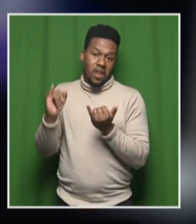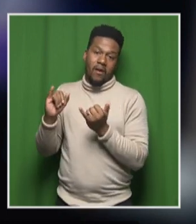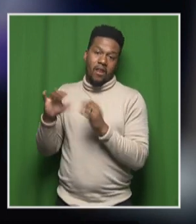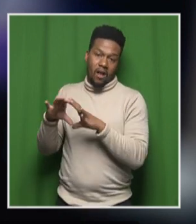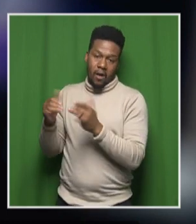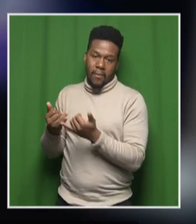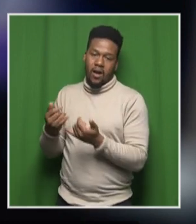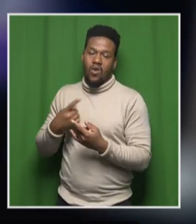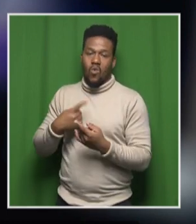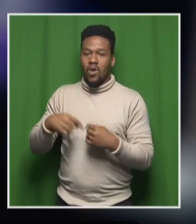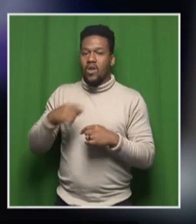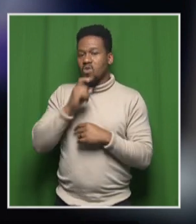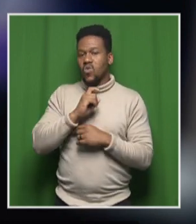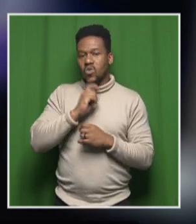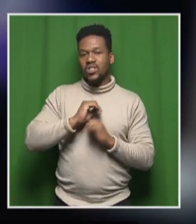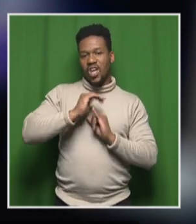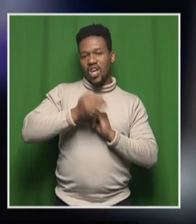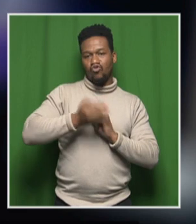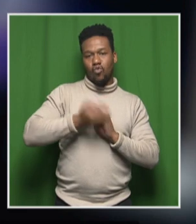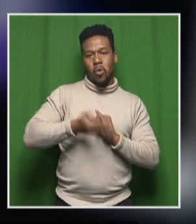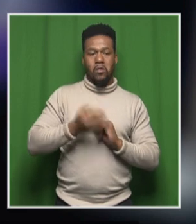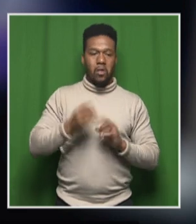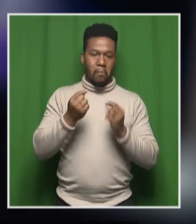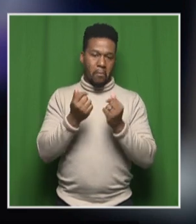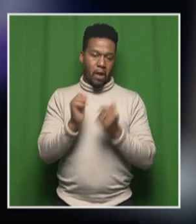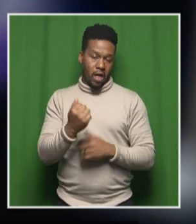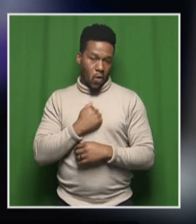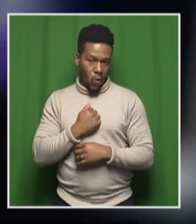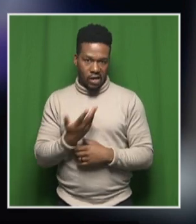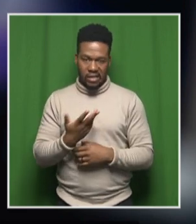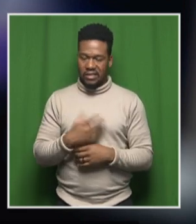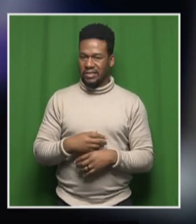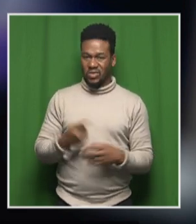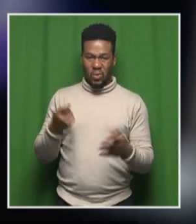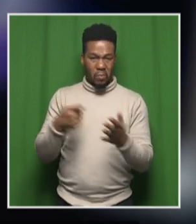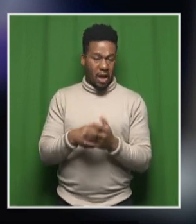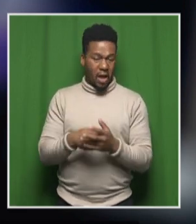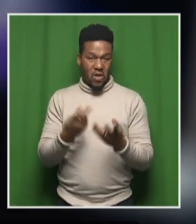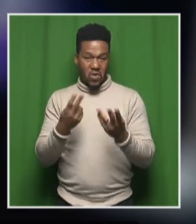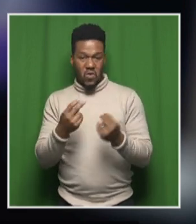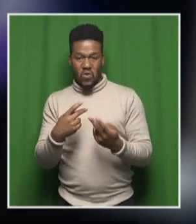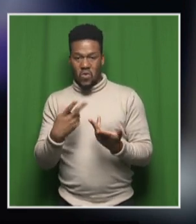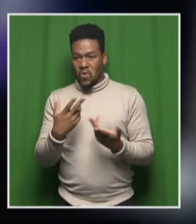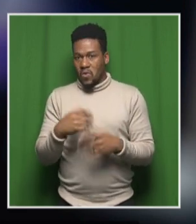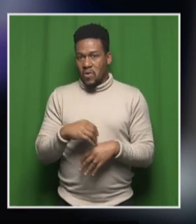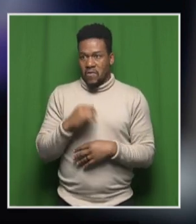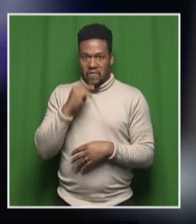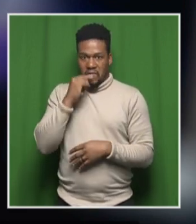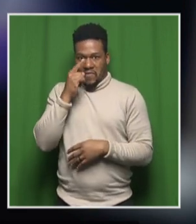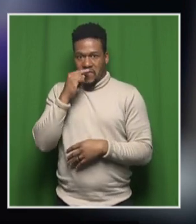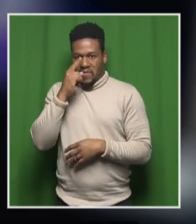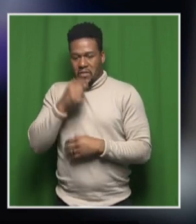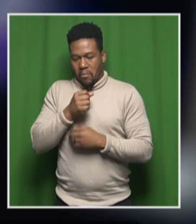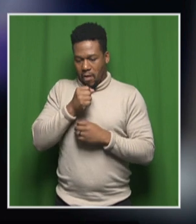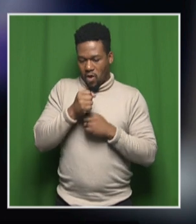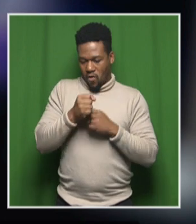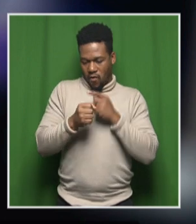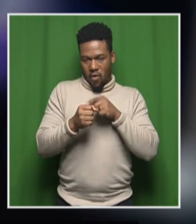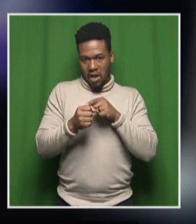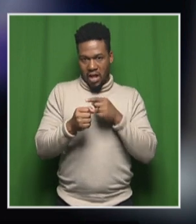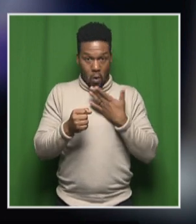wasn't, going to stretch to doing beautiful fancy microphones that we would love to have or new chairs that we would love to